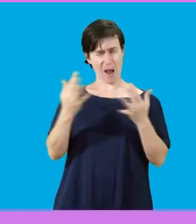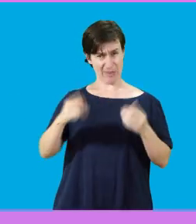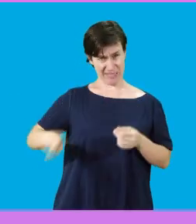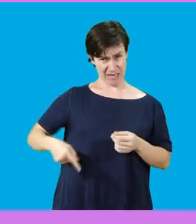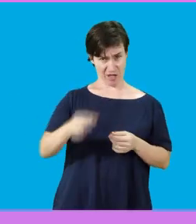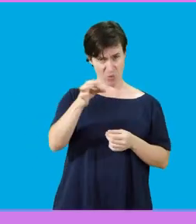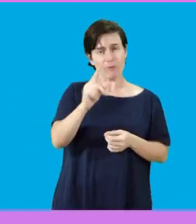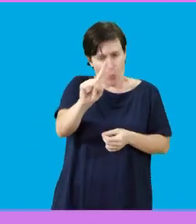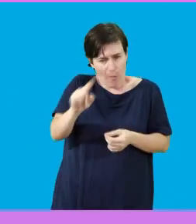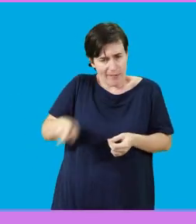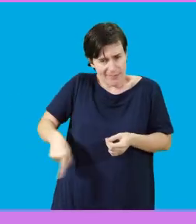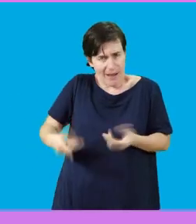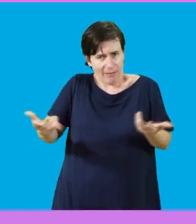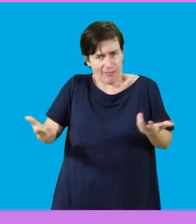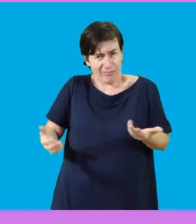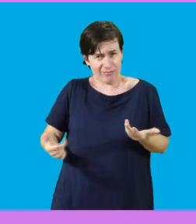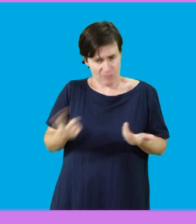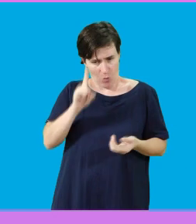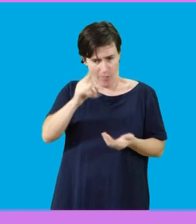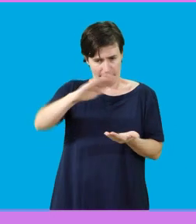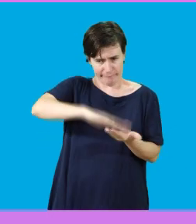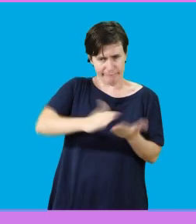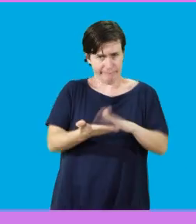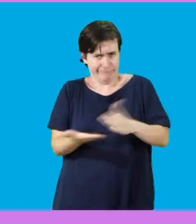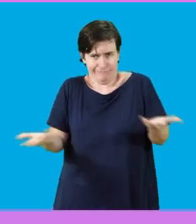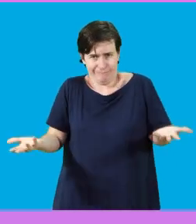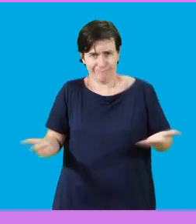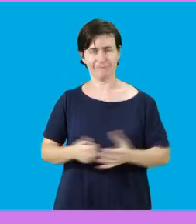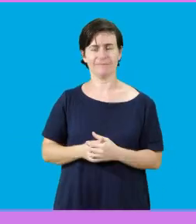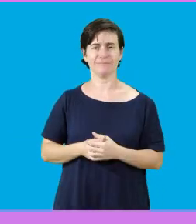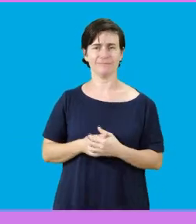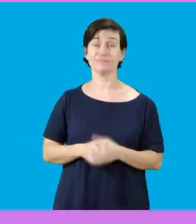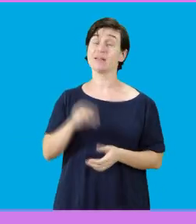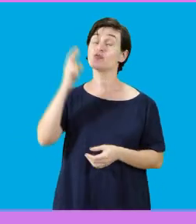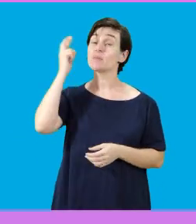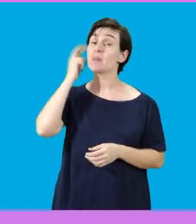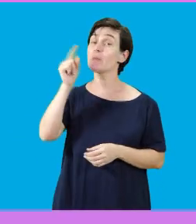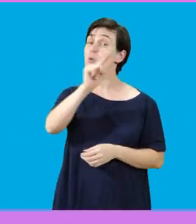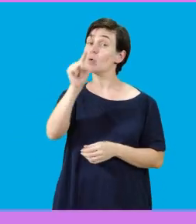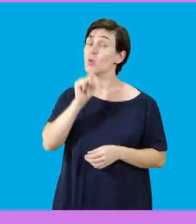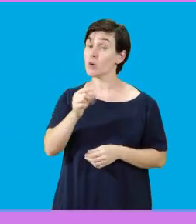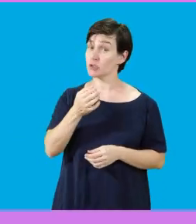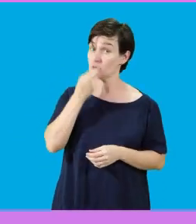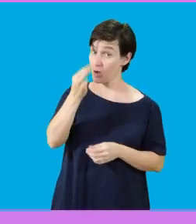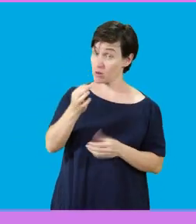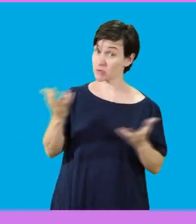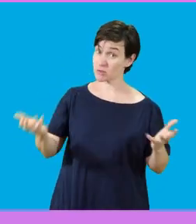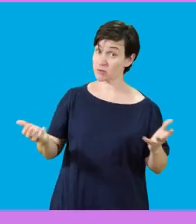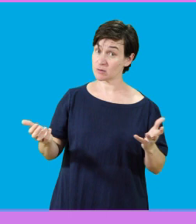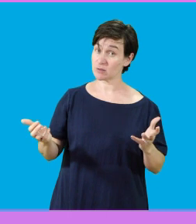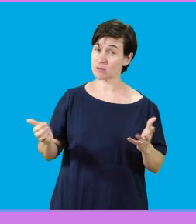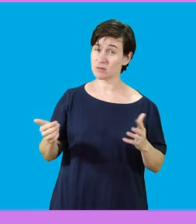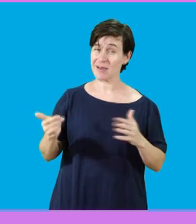we have in a coin? We only have 1. So it means the probability is 1/2. And remember, the question did not